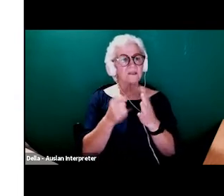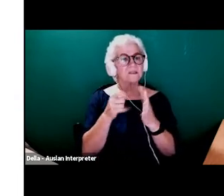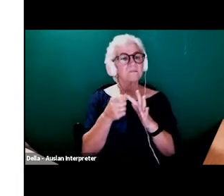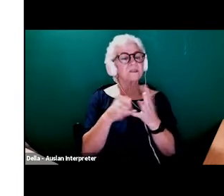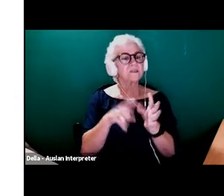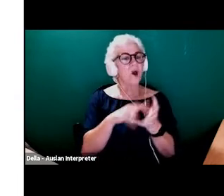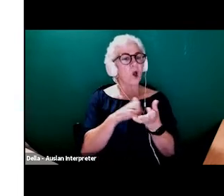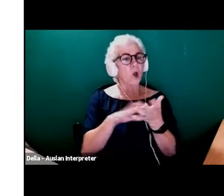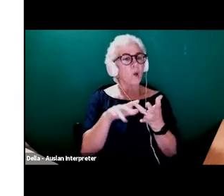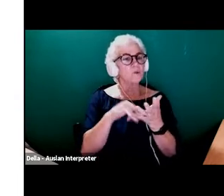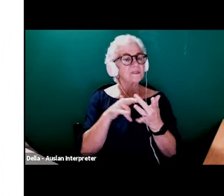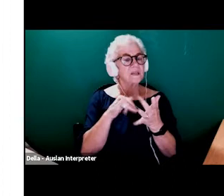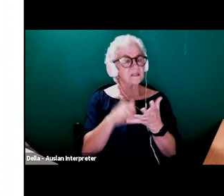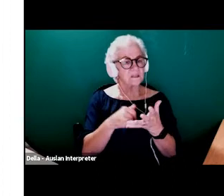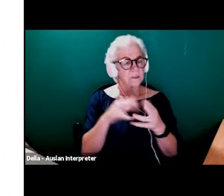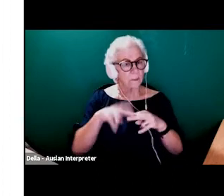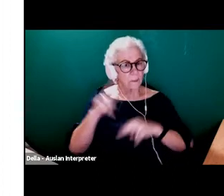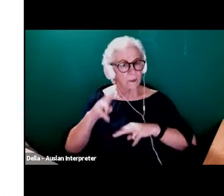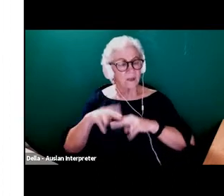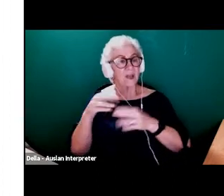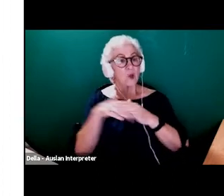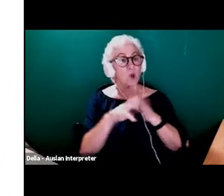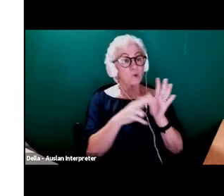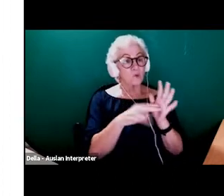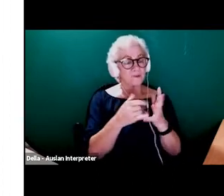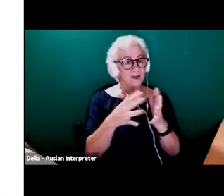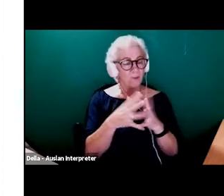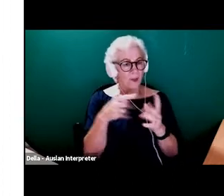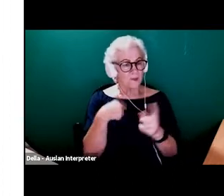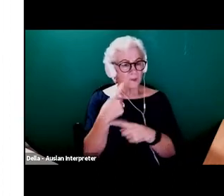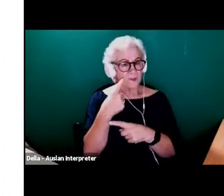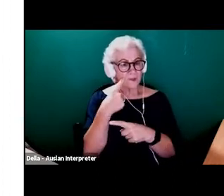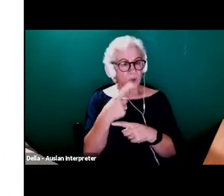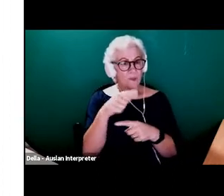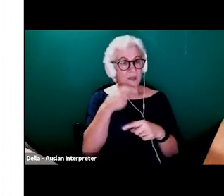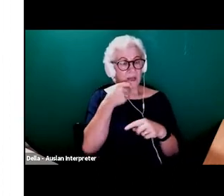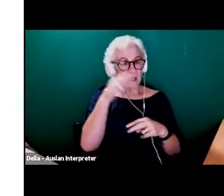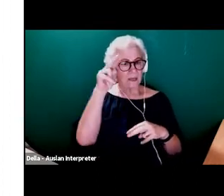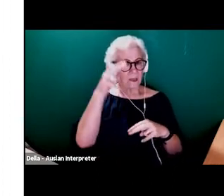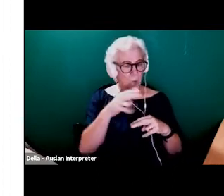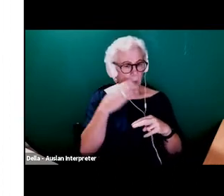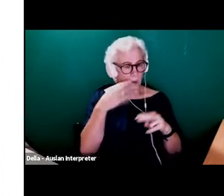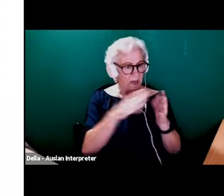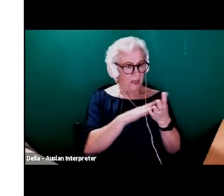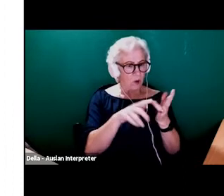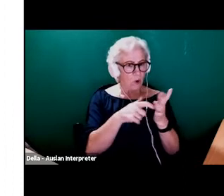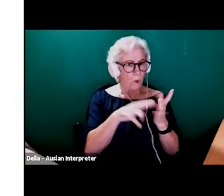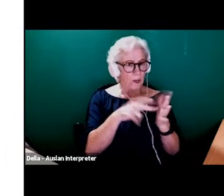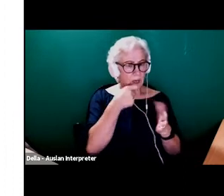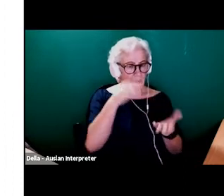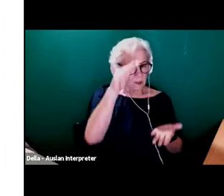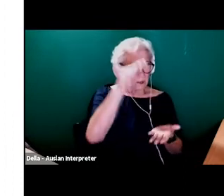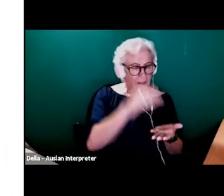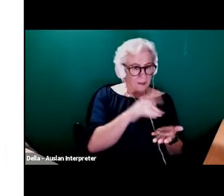use. In New South Wales, we saw that this reduction in availability of heroin saw increases